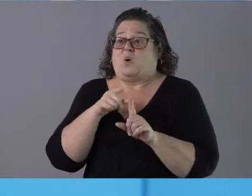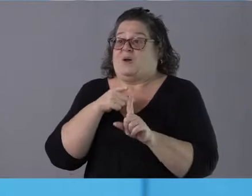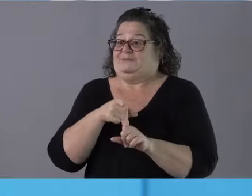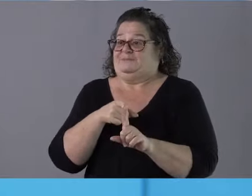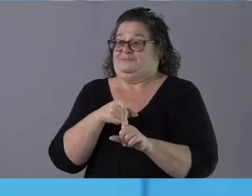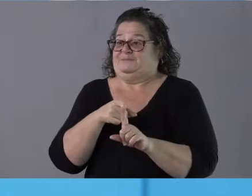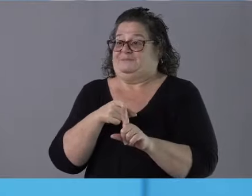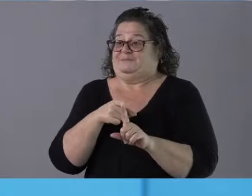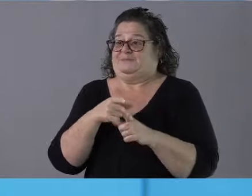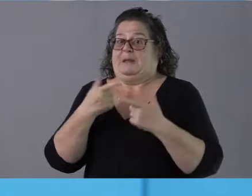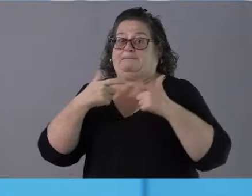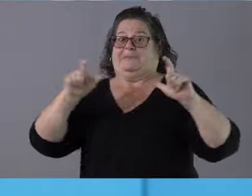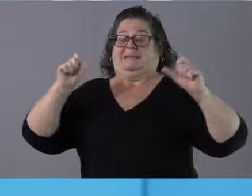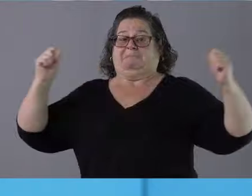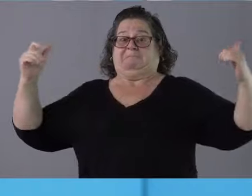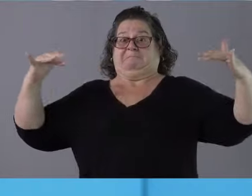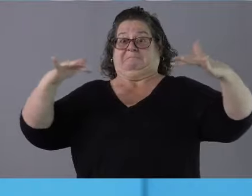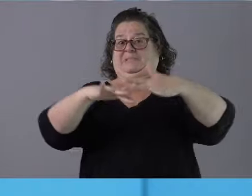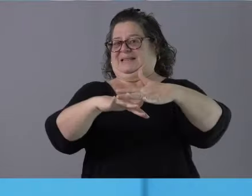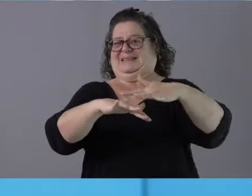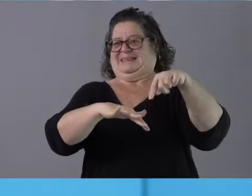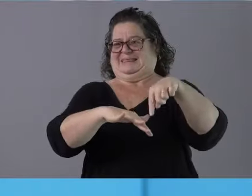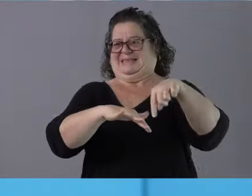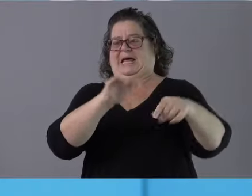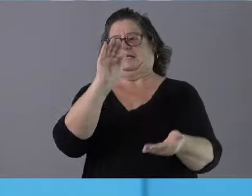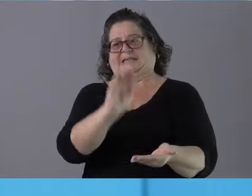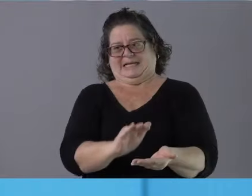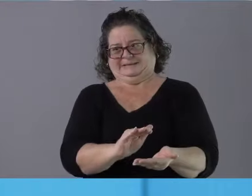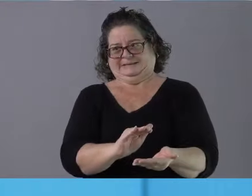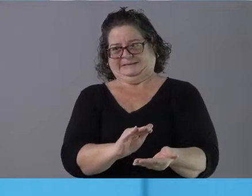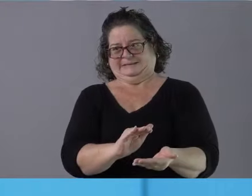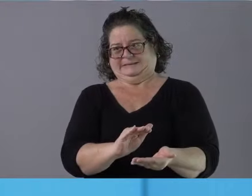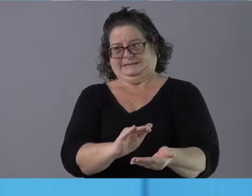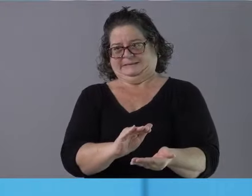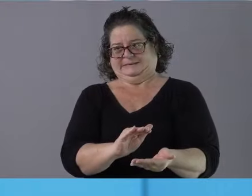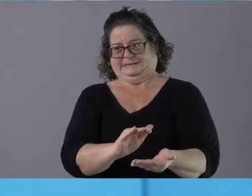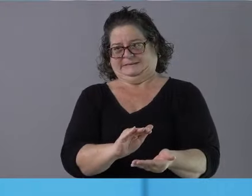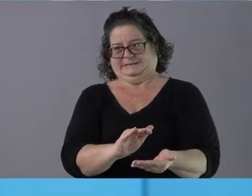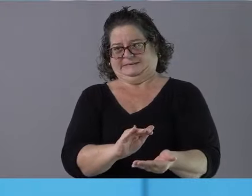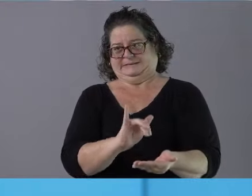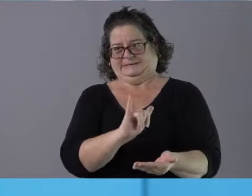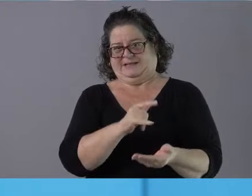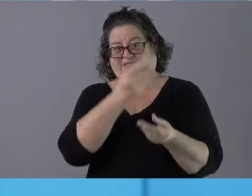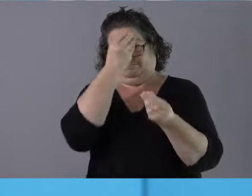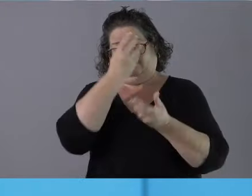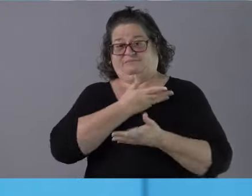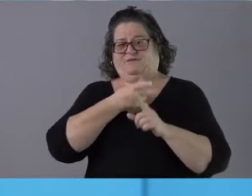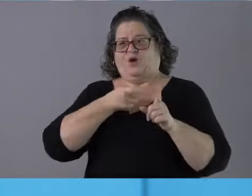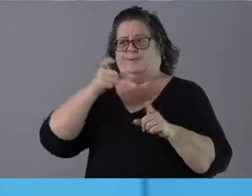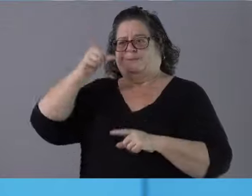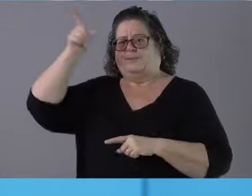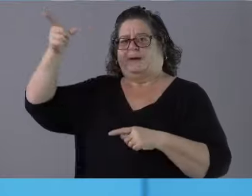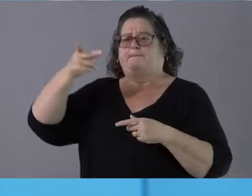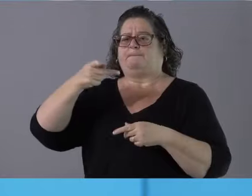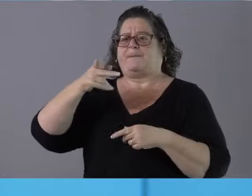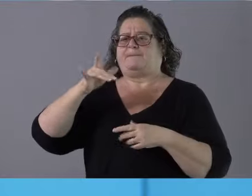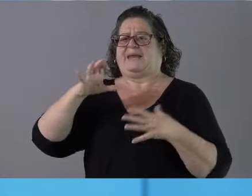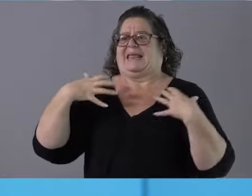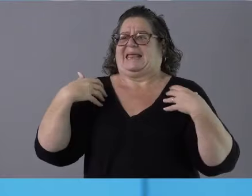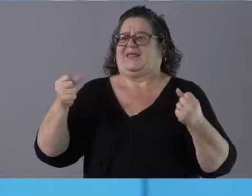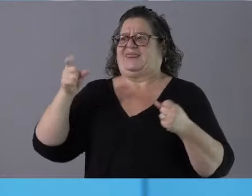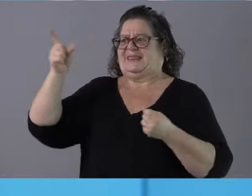by public health. And I know I get requests from across the board, and I know people in all of these camps.